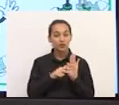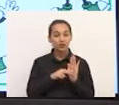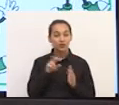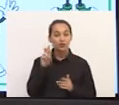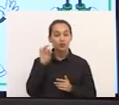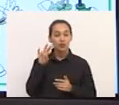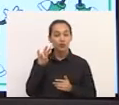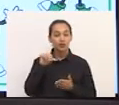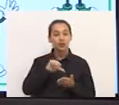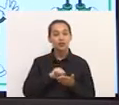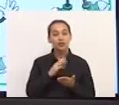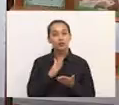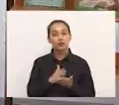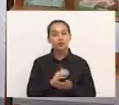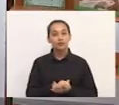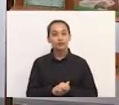bo'lar ekan.